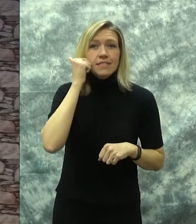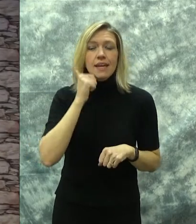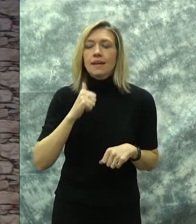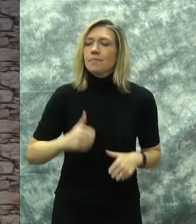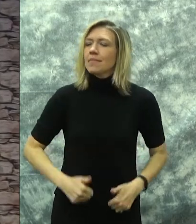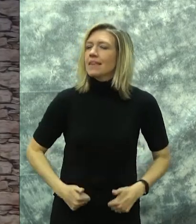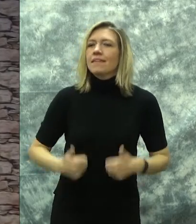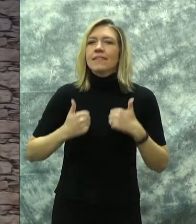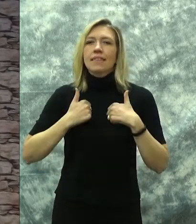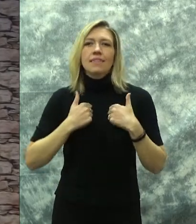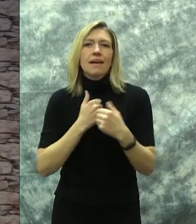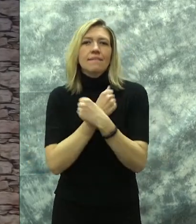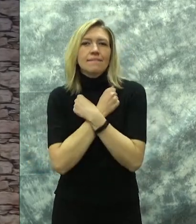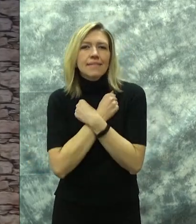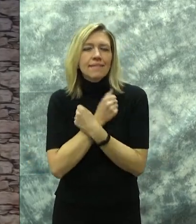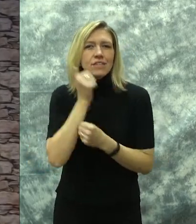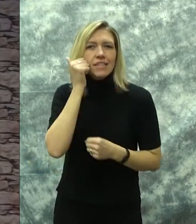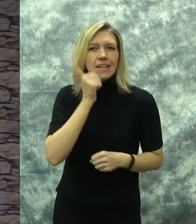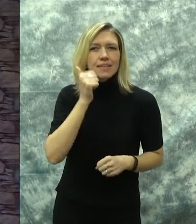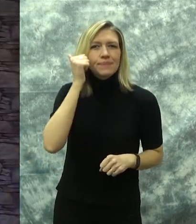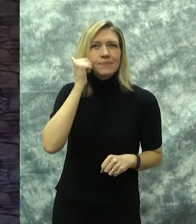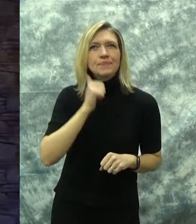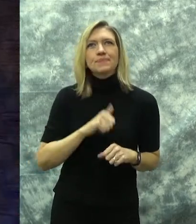I'm living love every day.